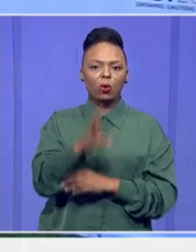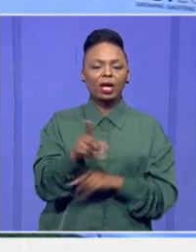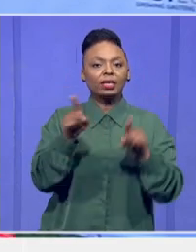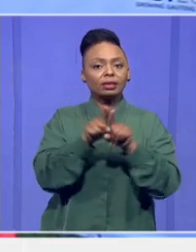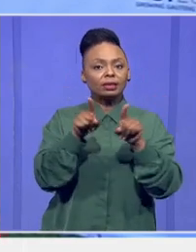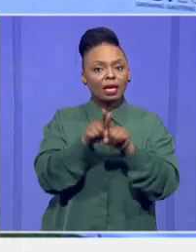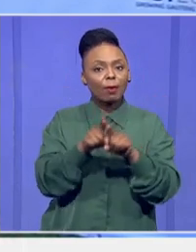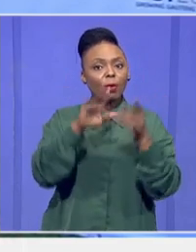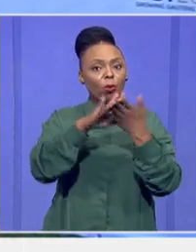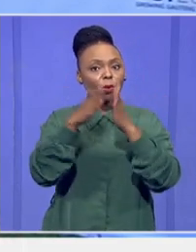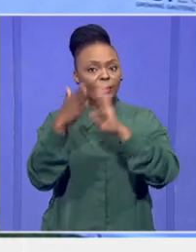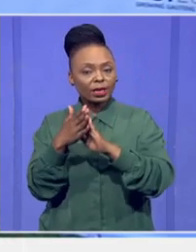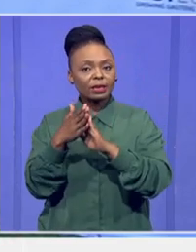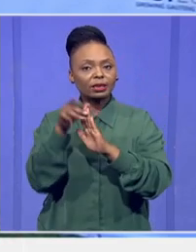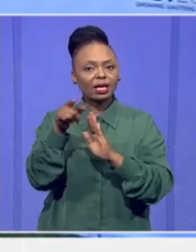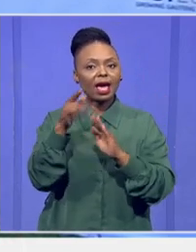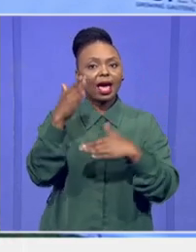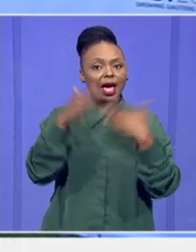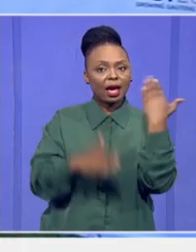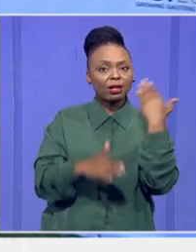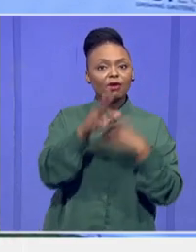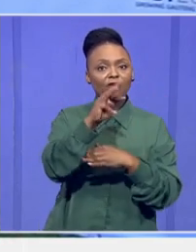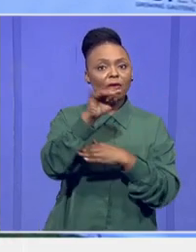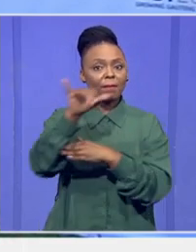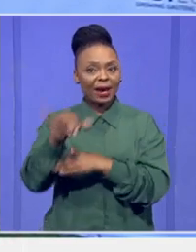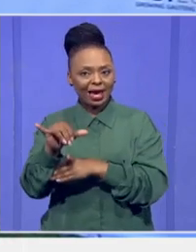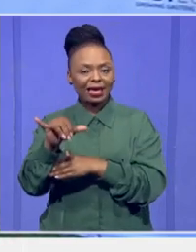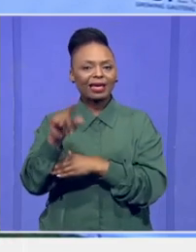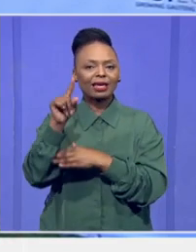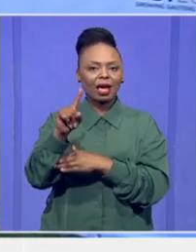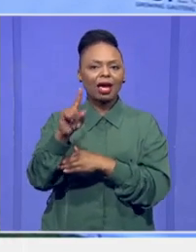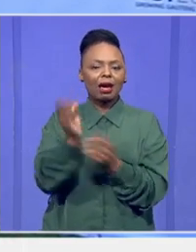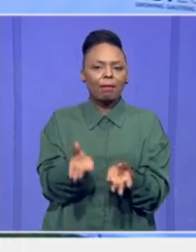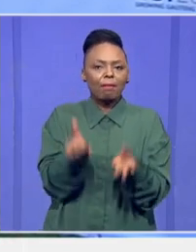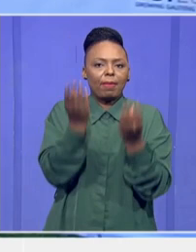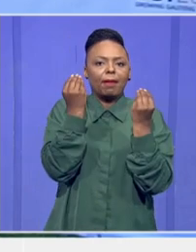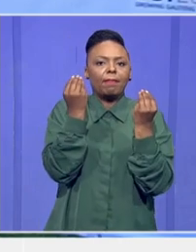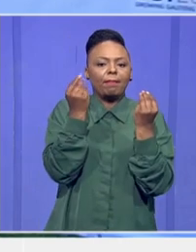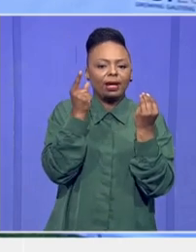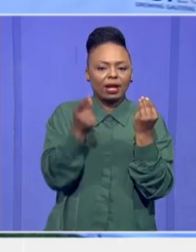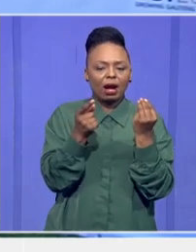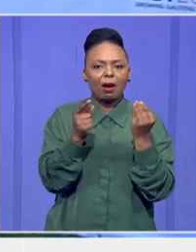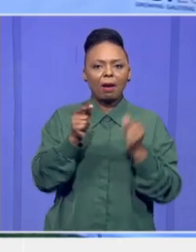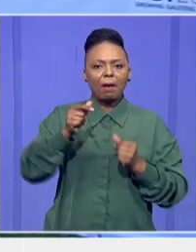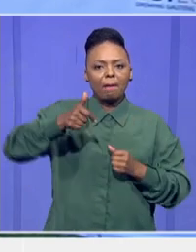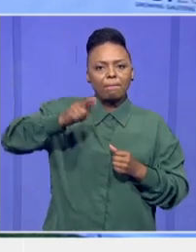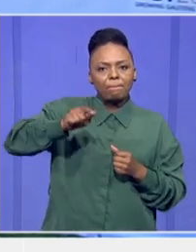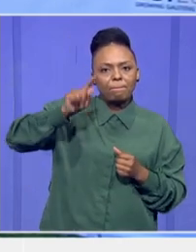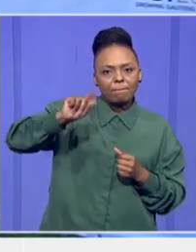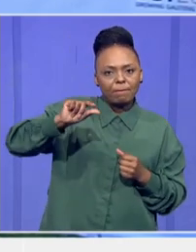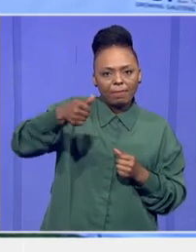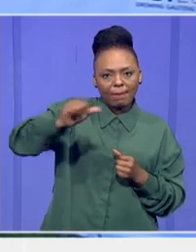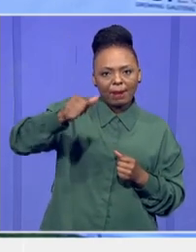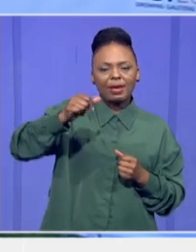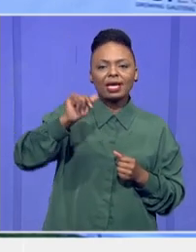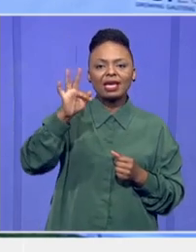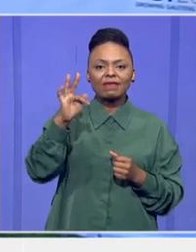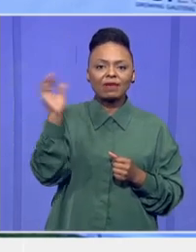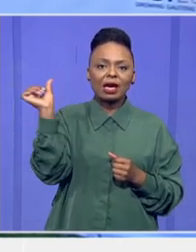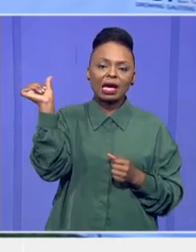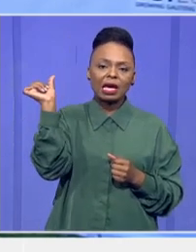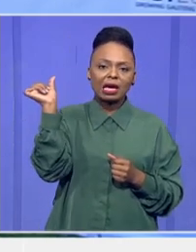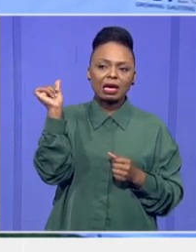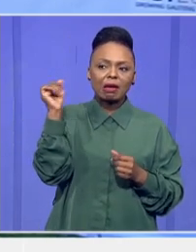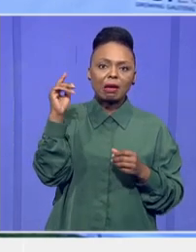also, at the end of May, will be equipped with a panic button, which will then alert